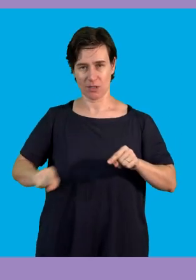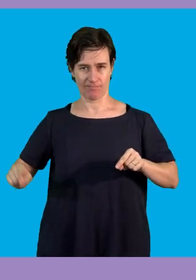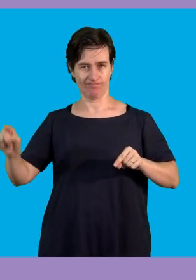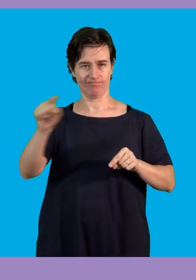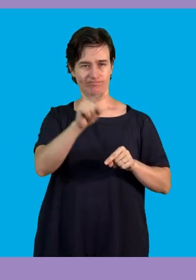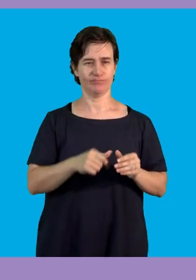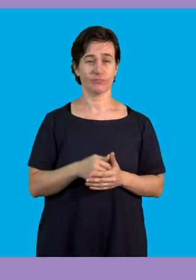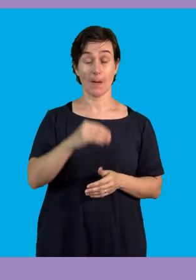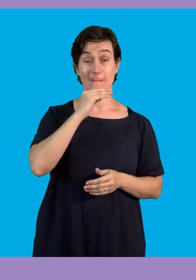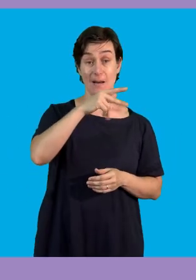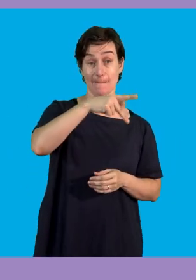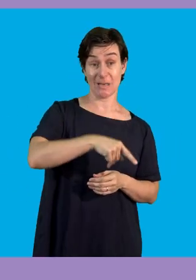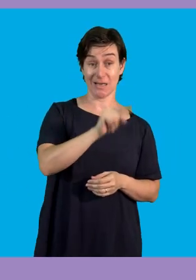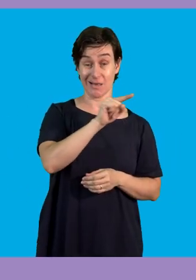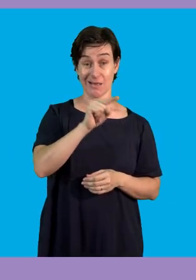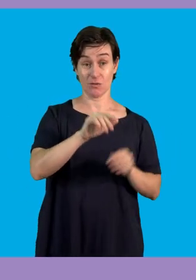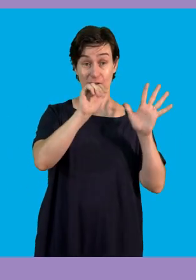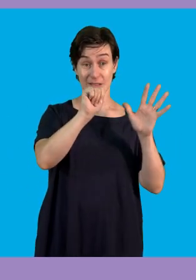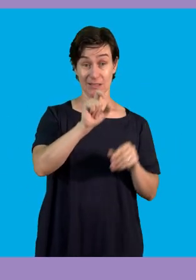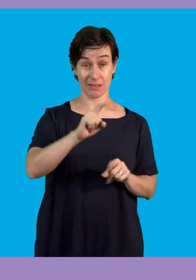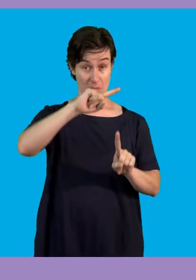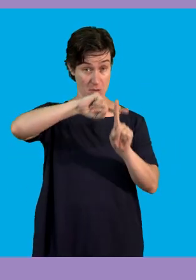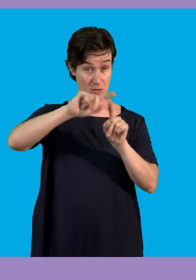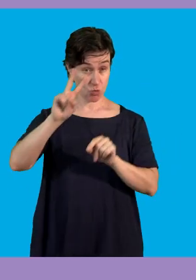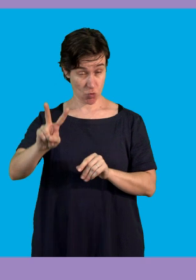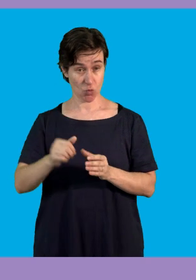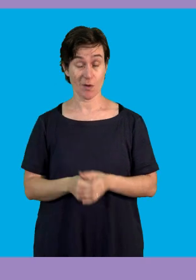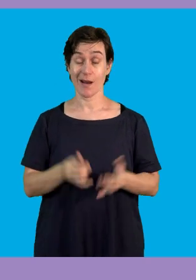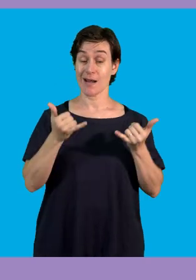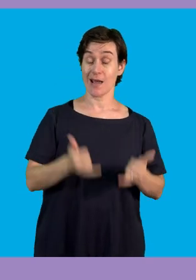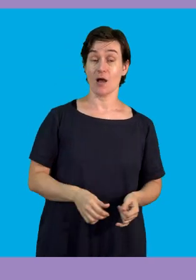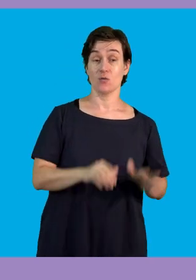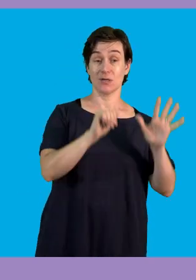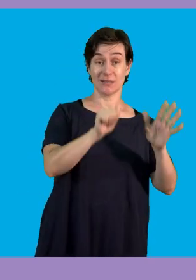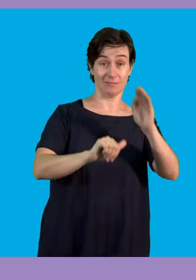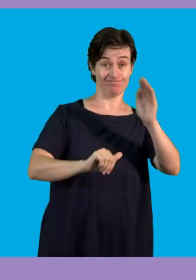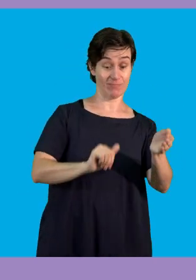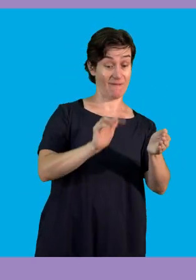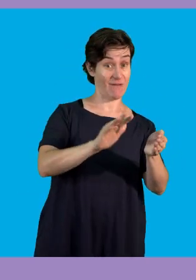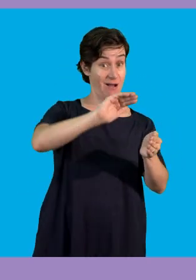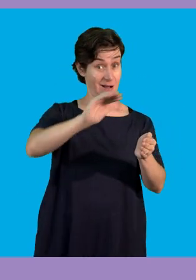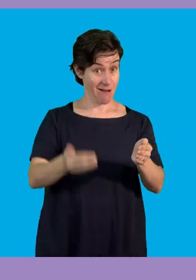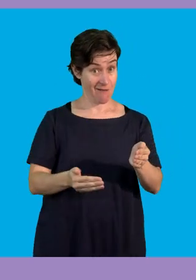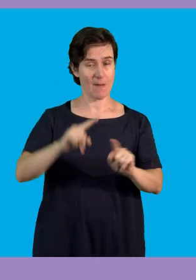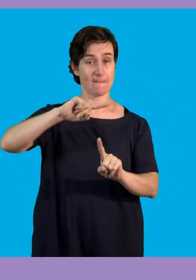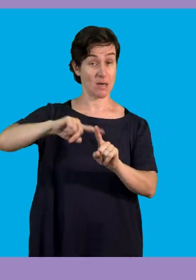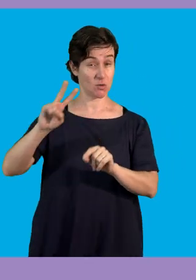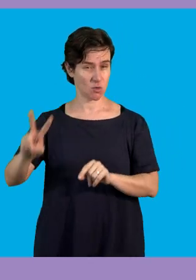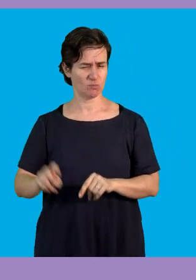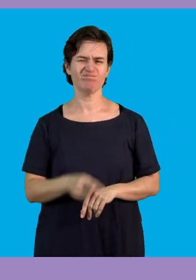by 6x plus 2 in the place of x. We now have 5 plus